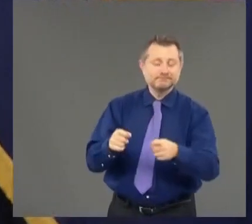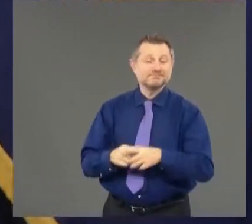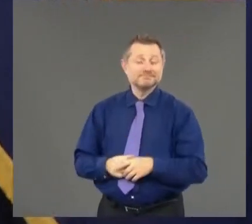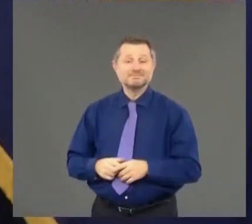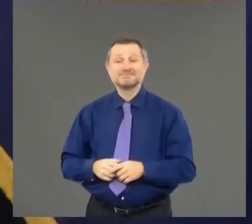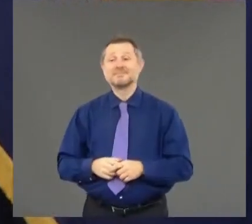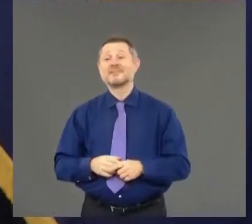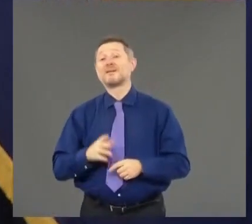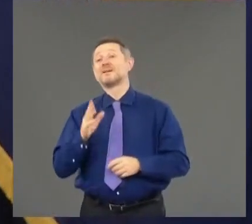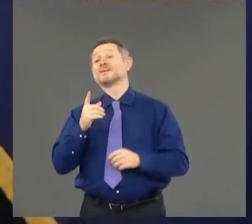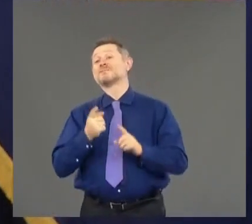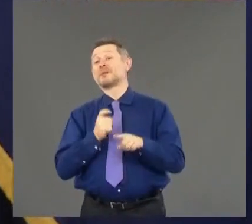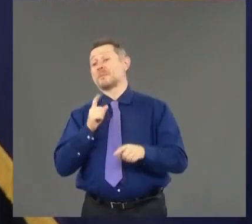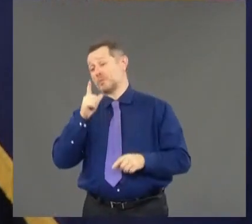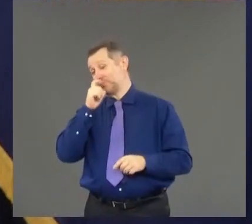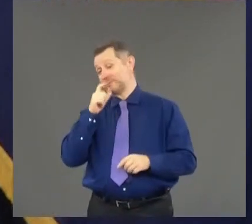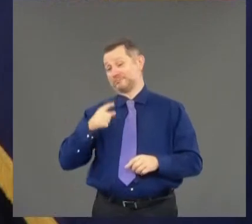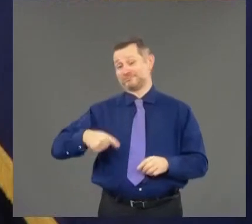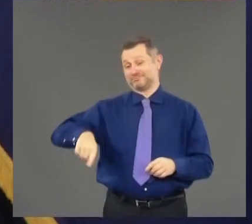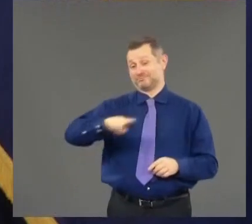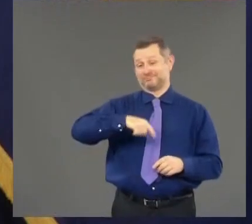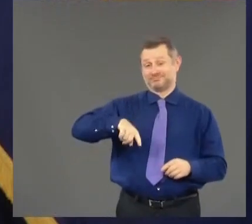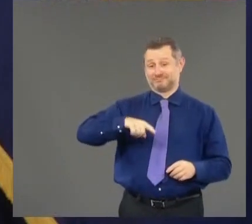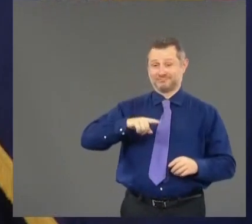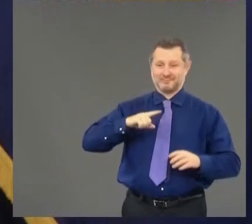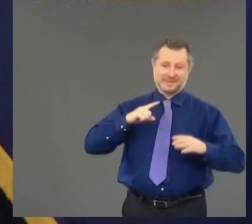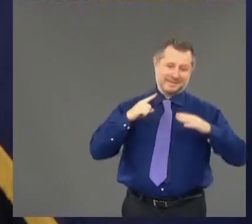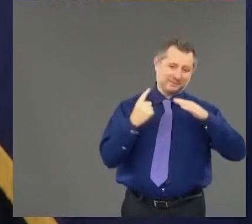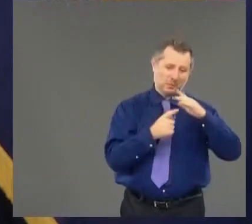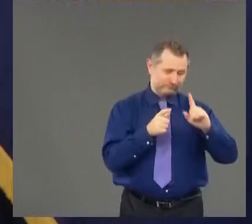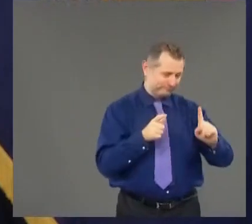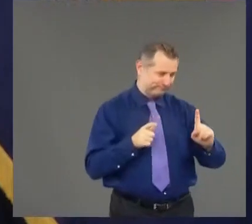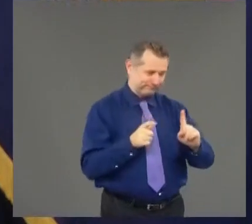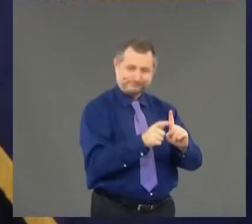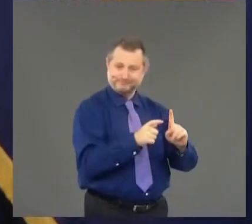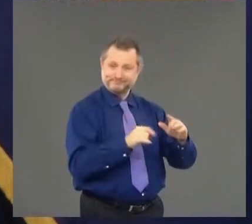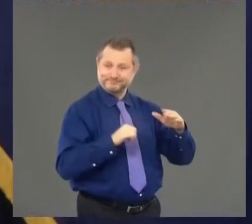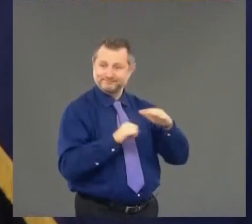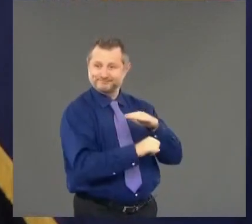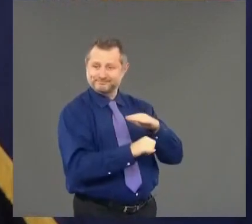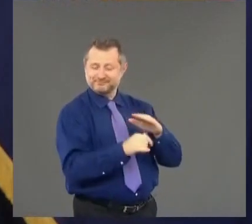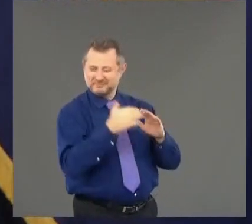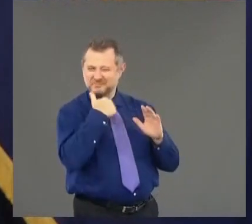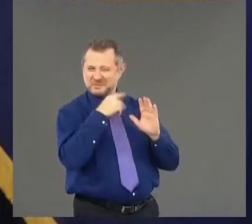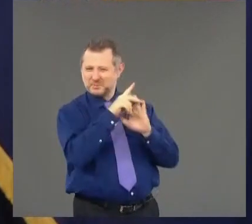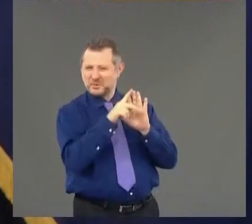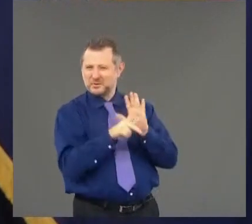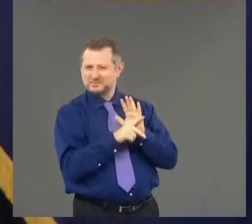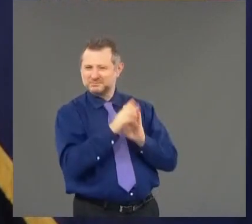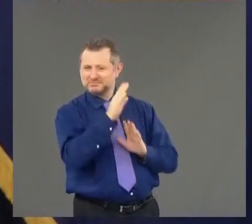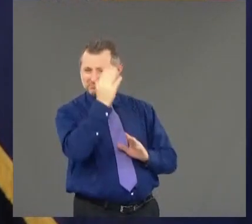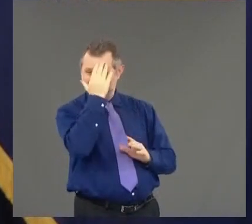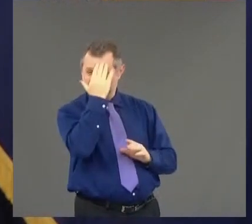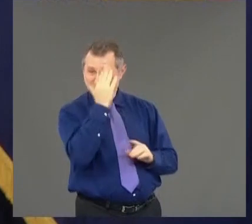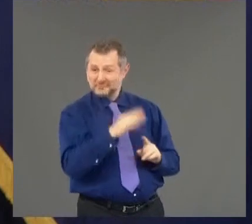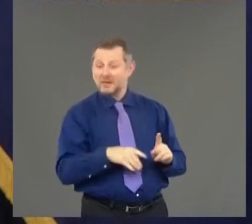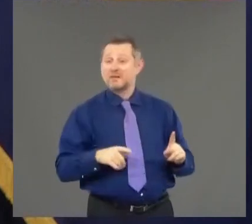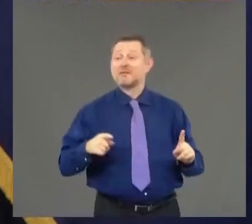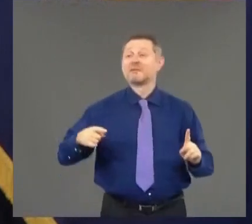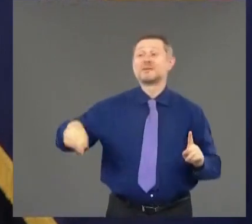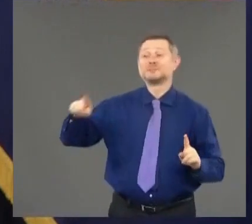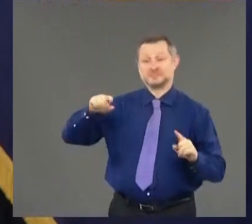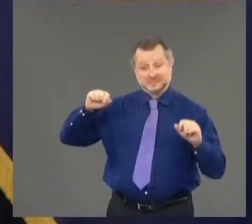from the isolation quarantine protocol, they can ask you to Facebook, show